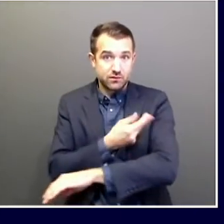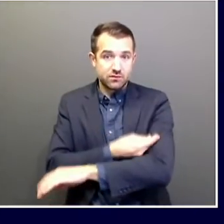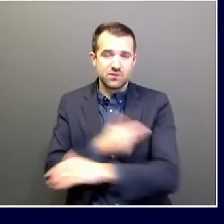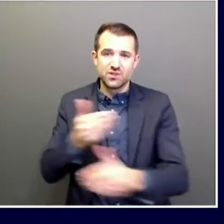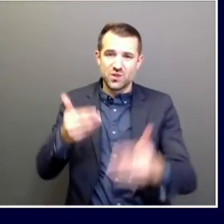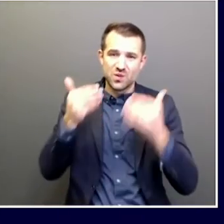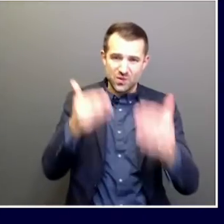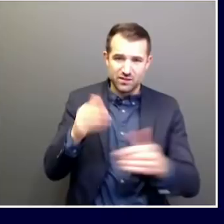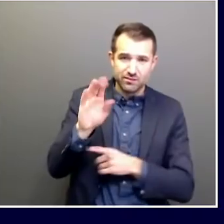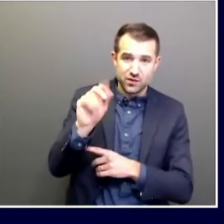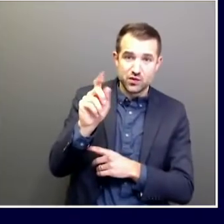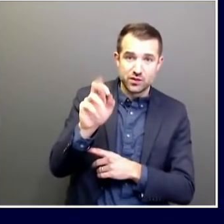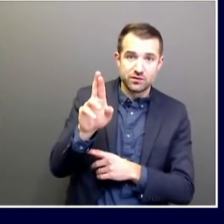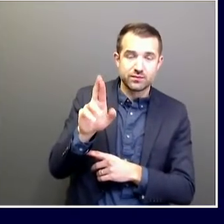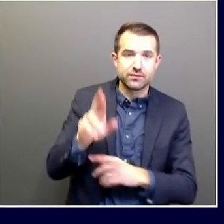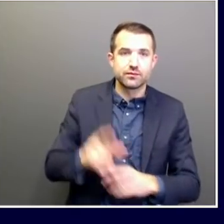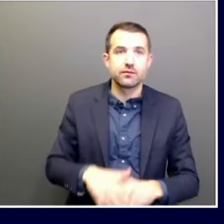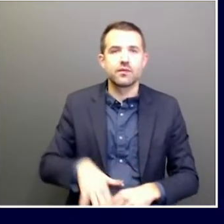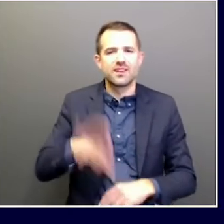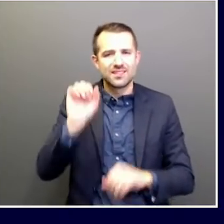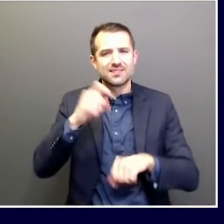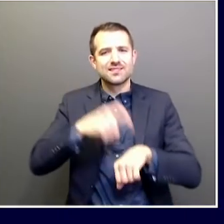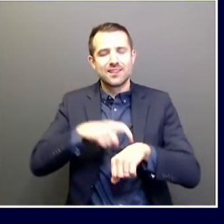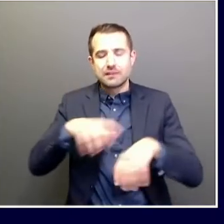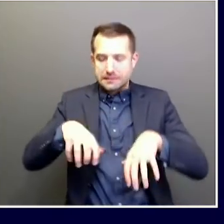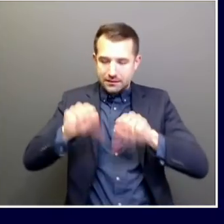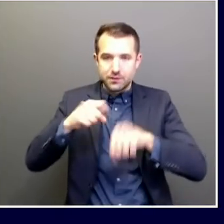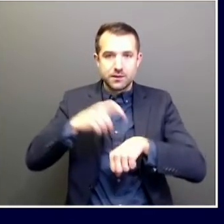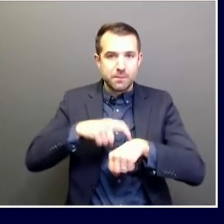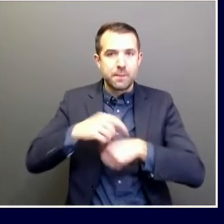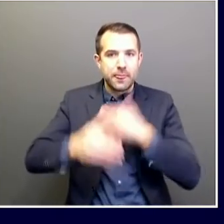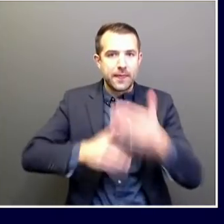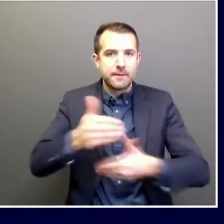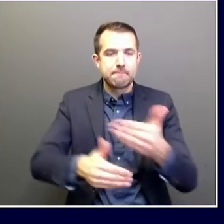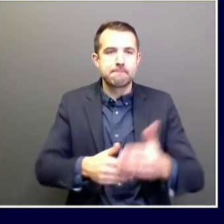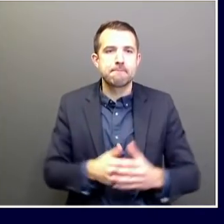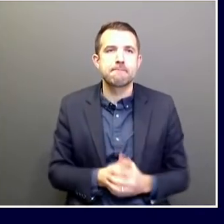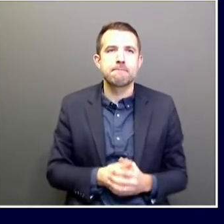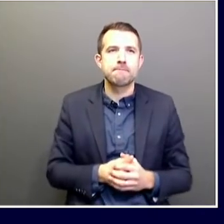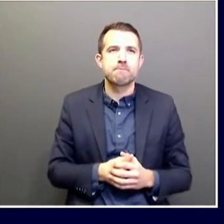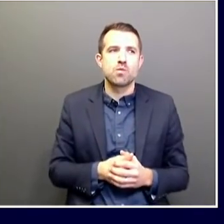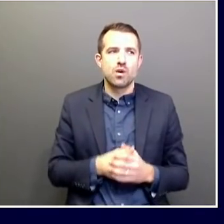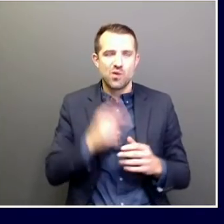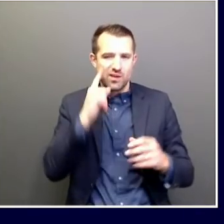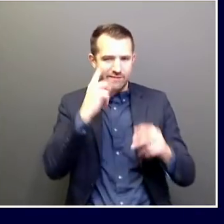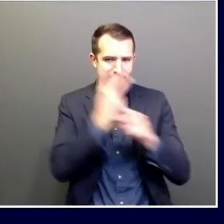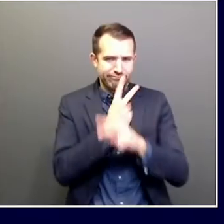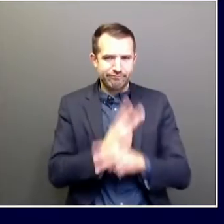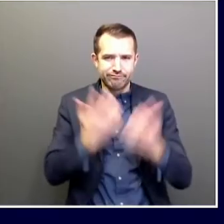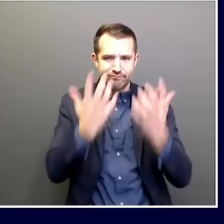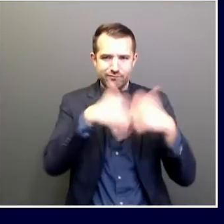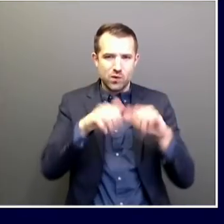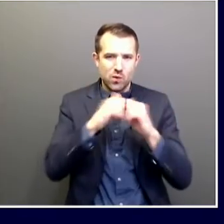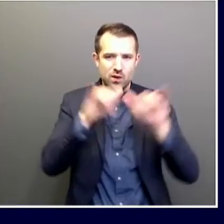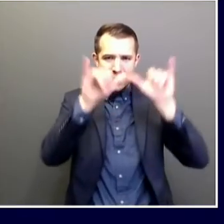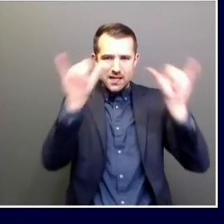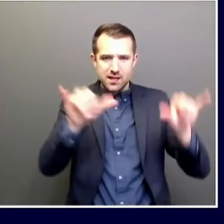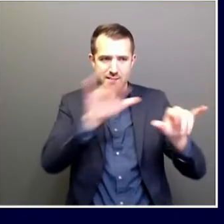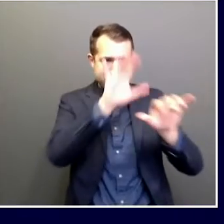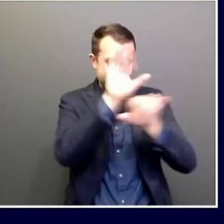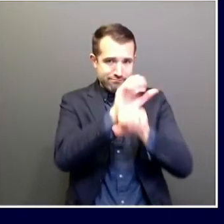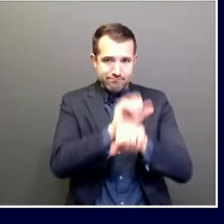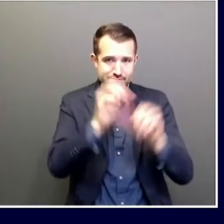might take, again, a little bit of time for the IT systems to change. It might take another day or two to find an appointment, but we have not